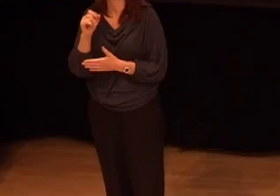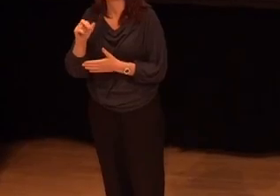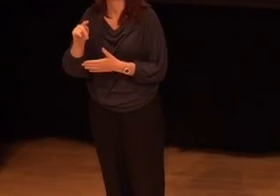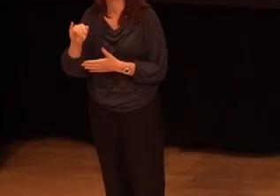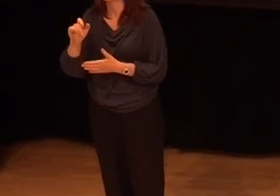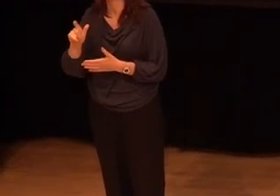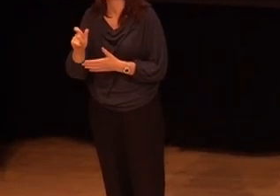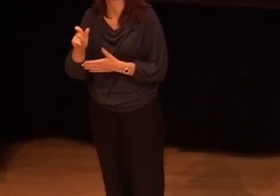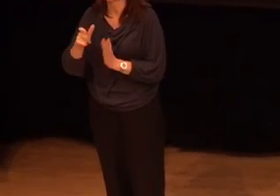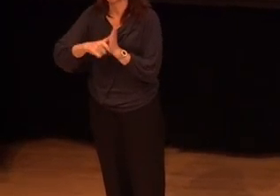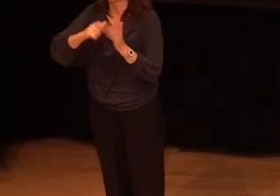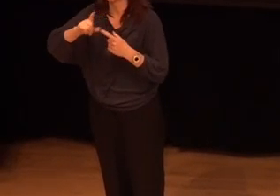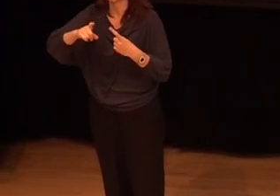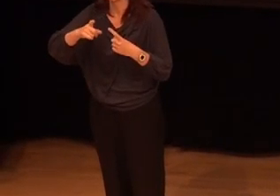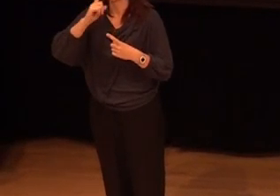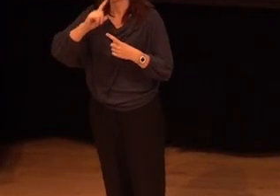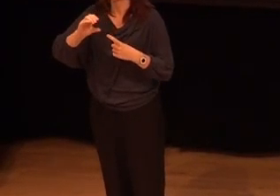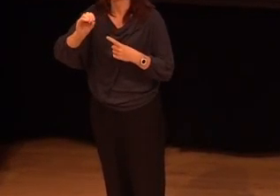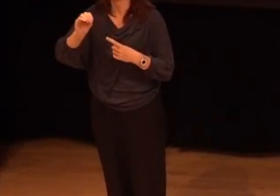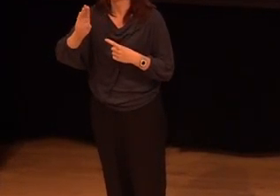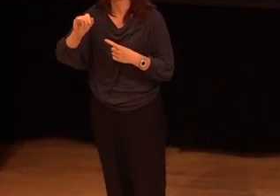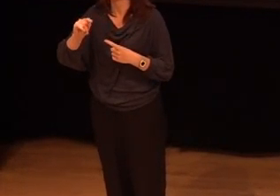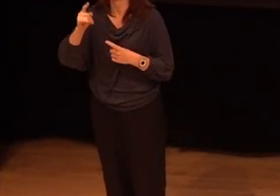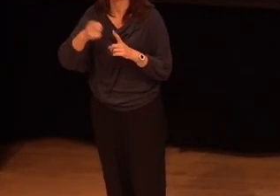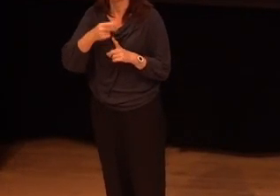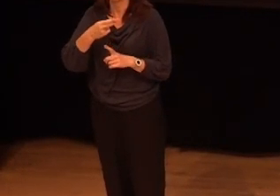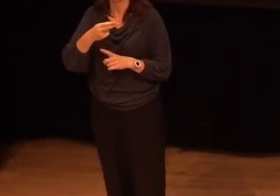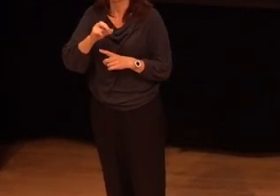Harry Weider, something along the lines of some awful